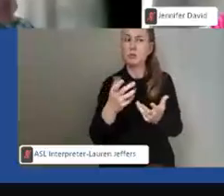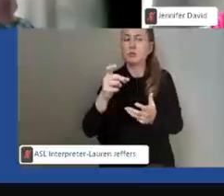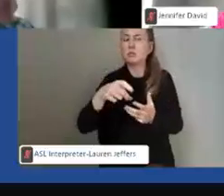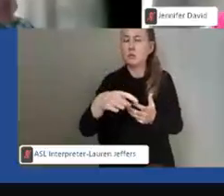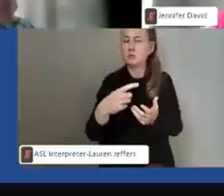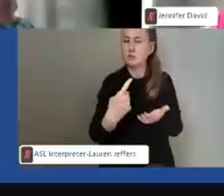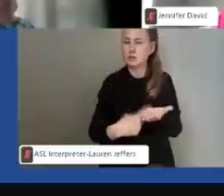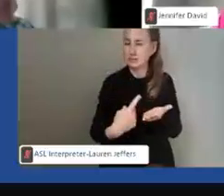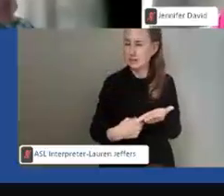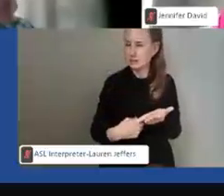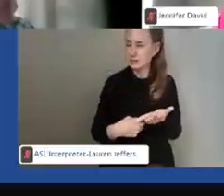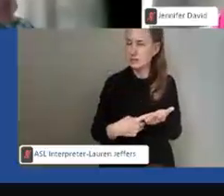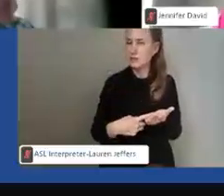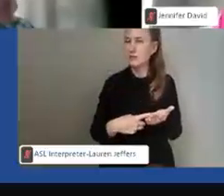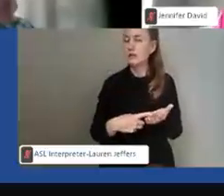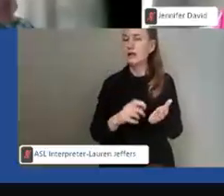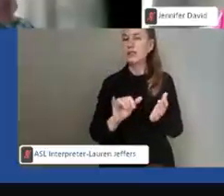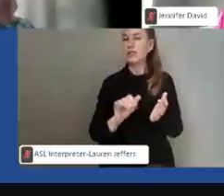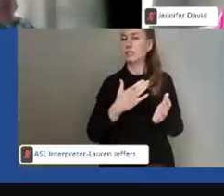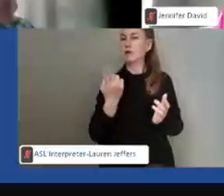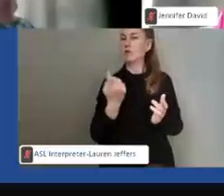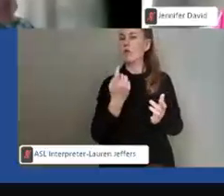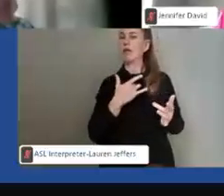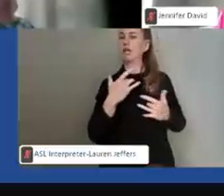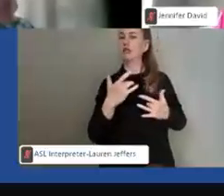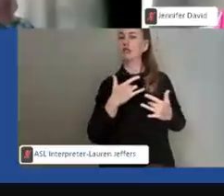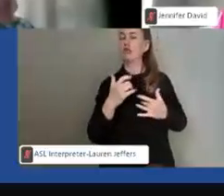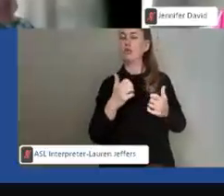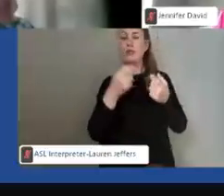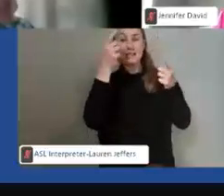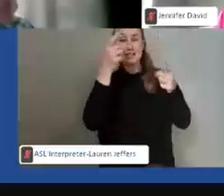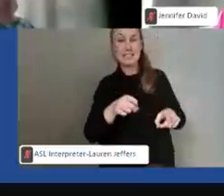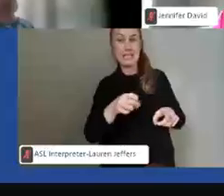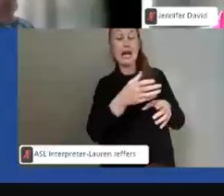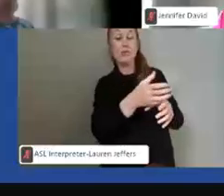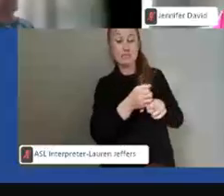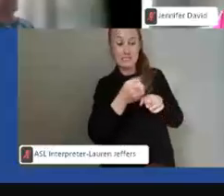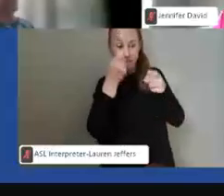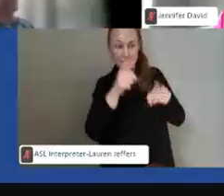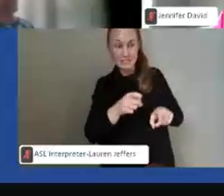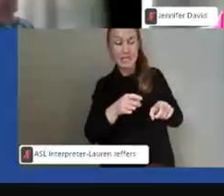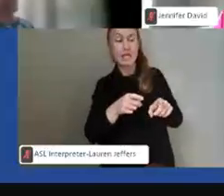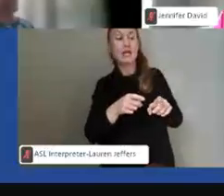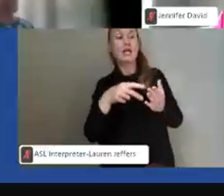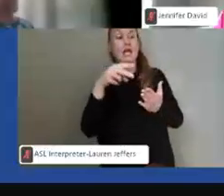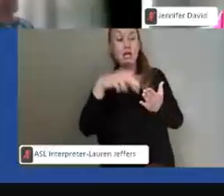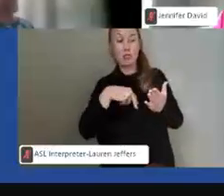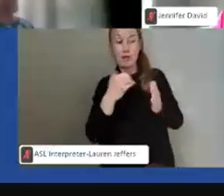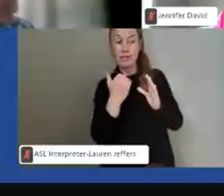would be my only hang up with the consent, because when I received the consent and was able to review the